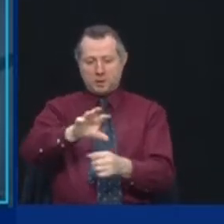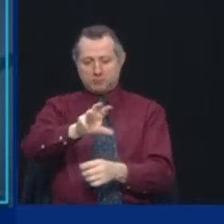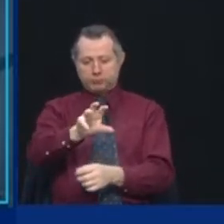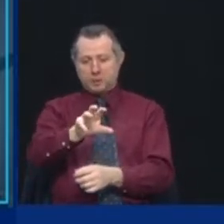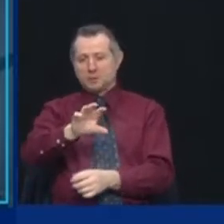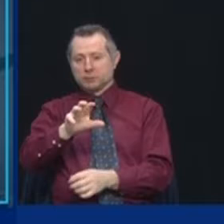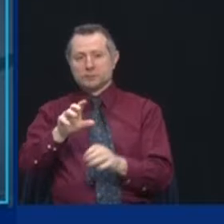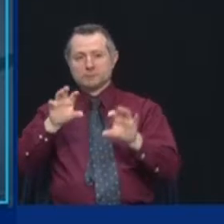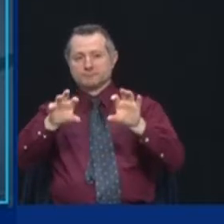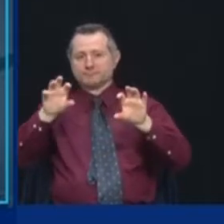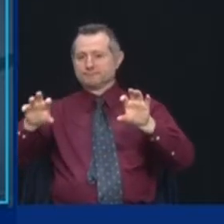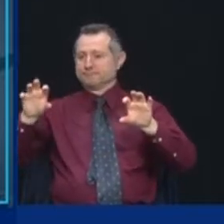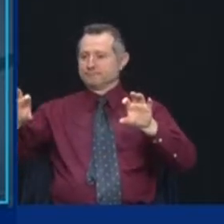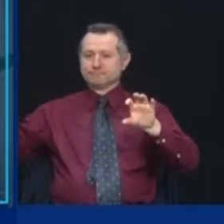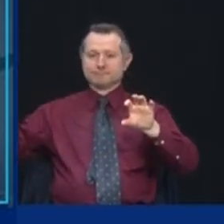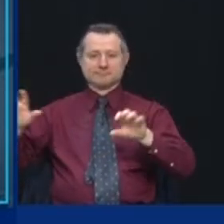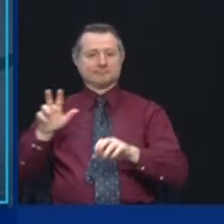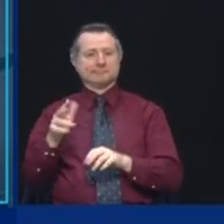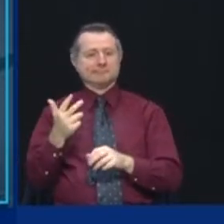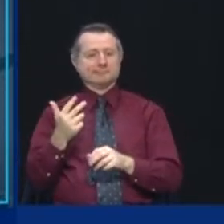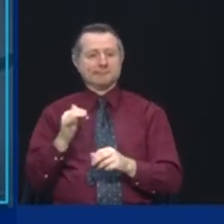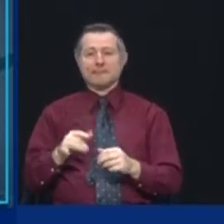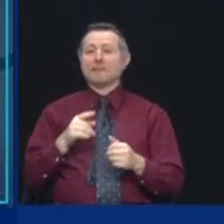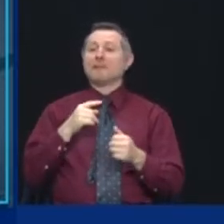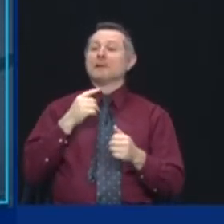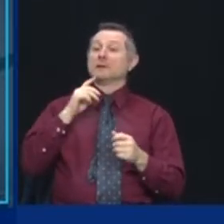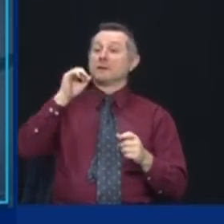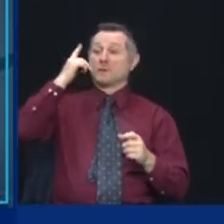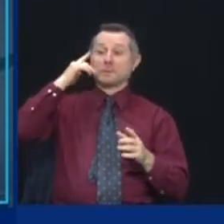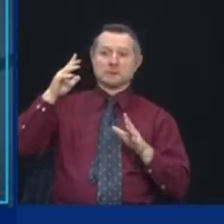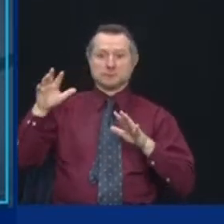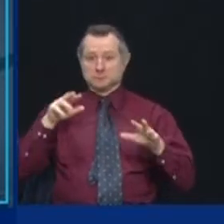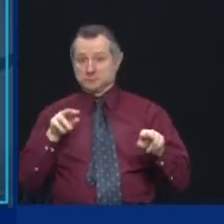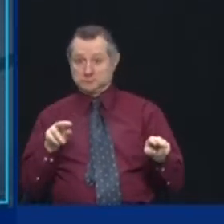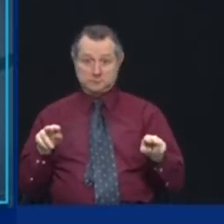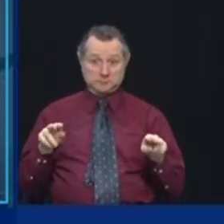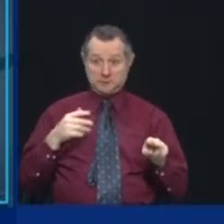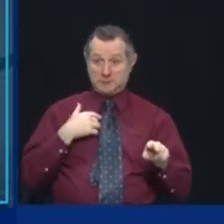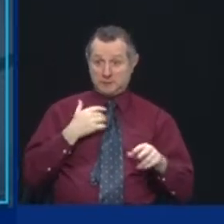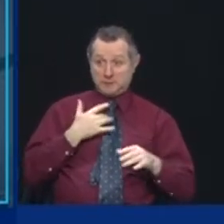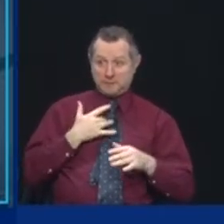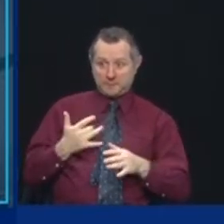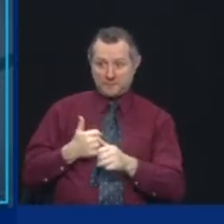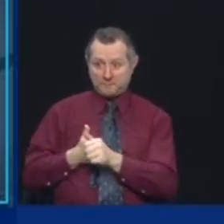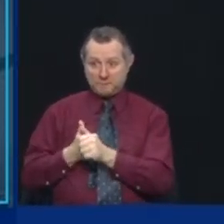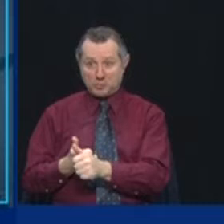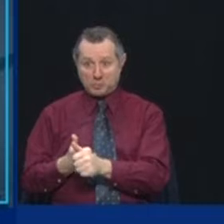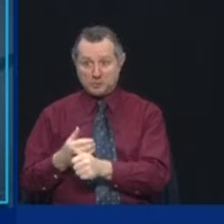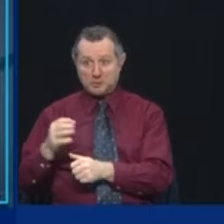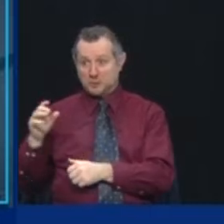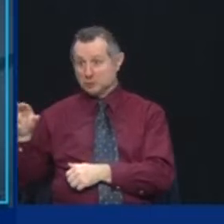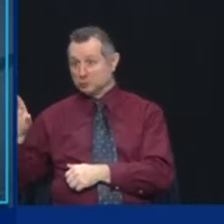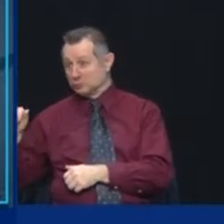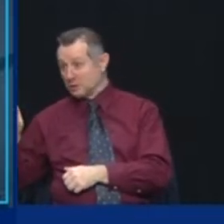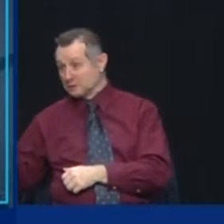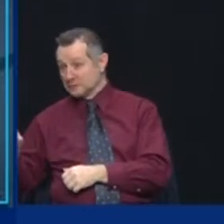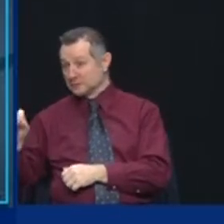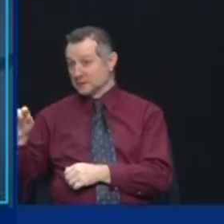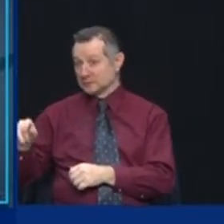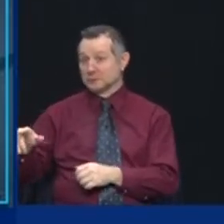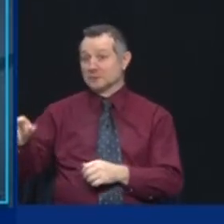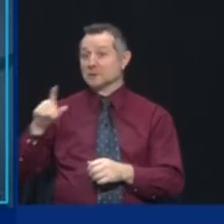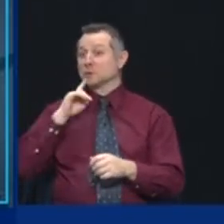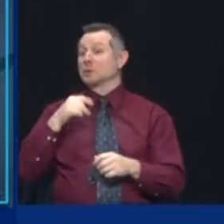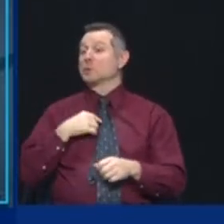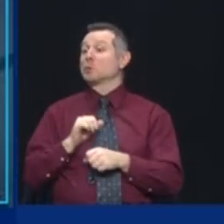That's what governors do, Sandy and Randy. I'm in the valve turning business. What does a